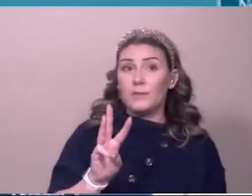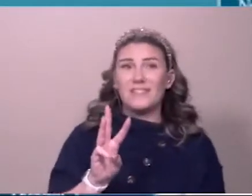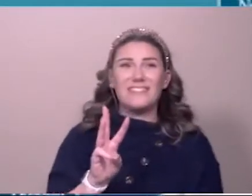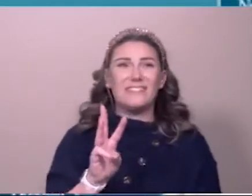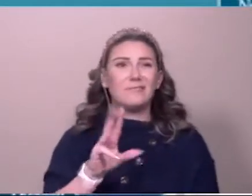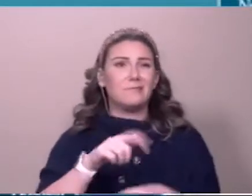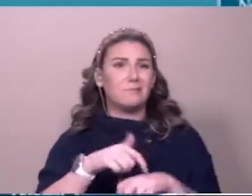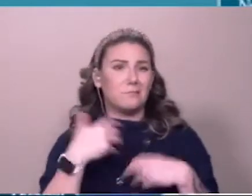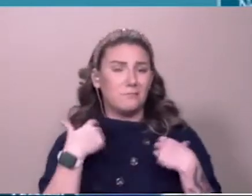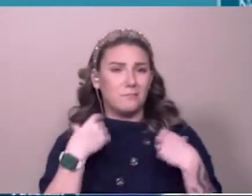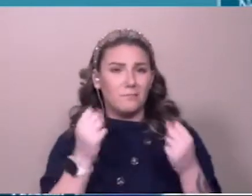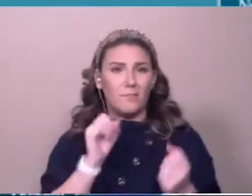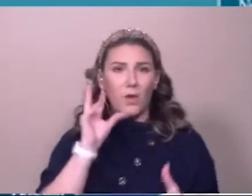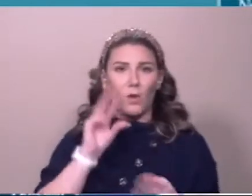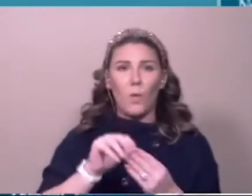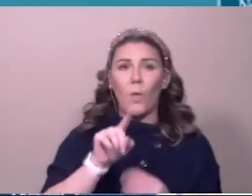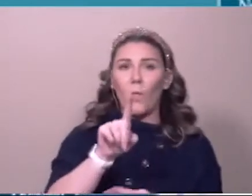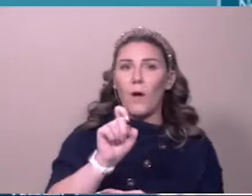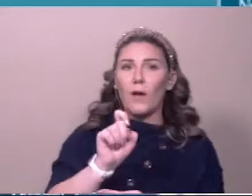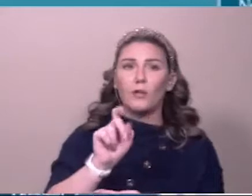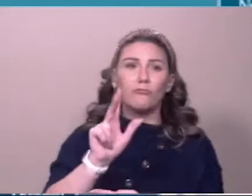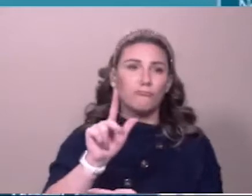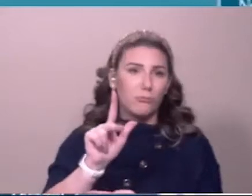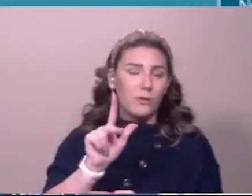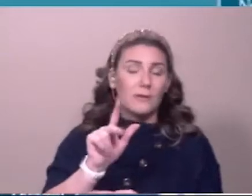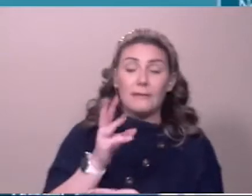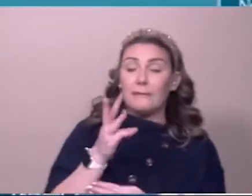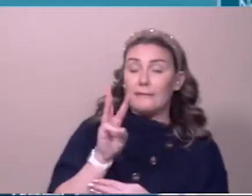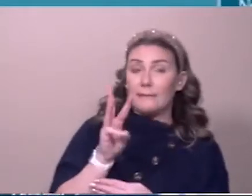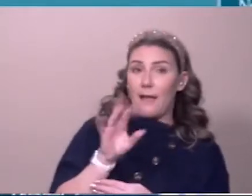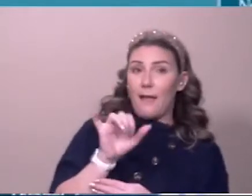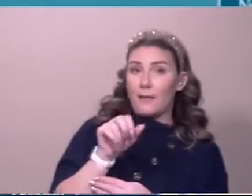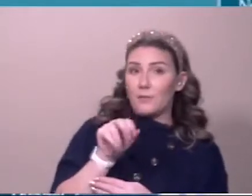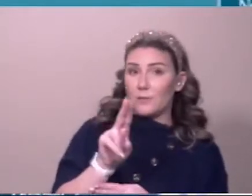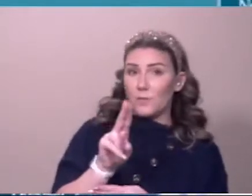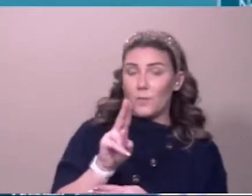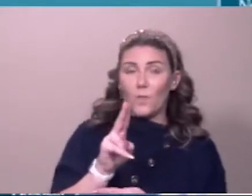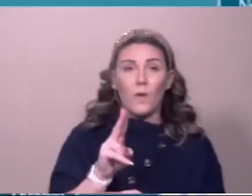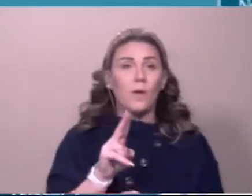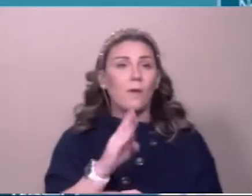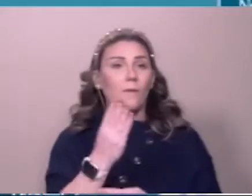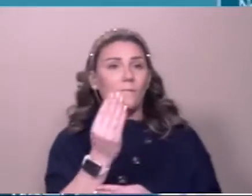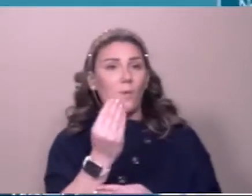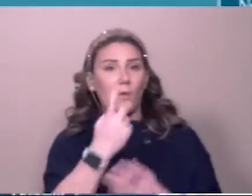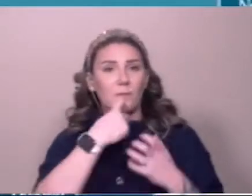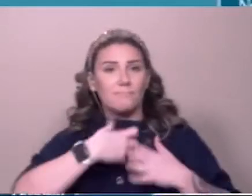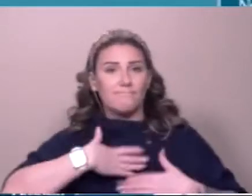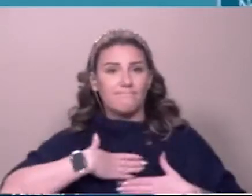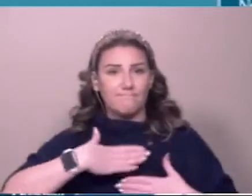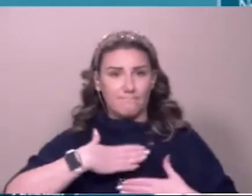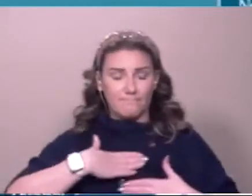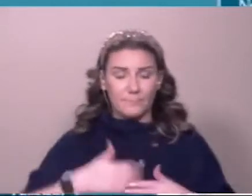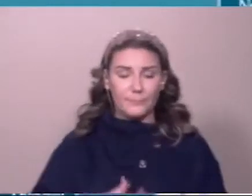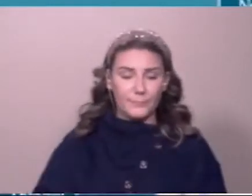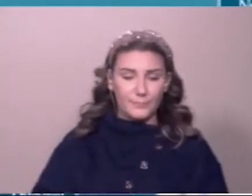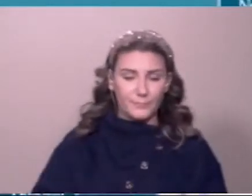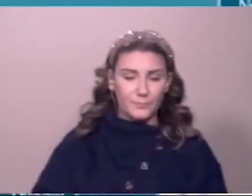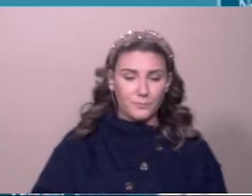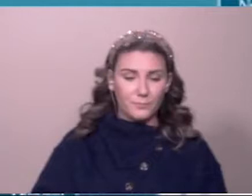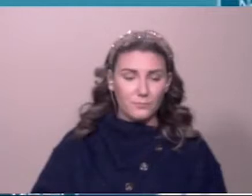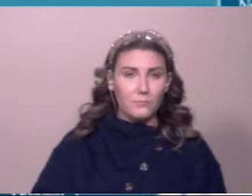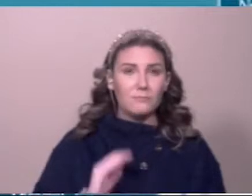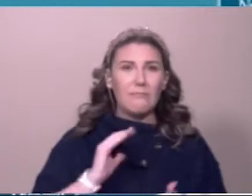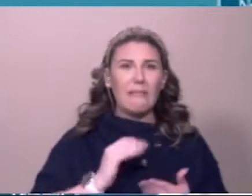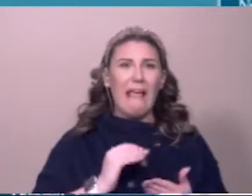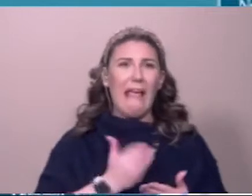a total of 123. 16 are in the ICU and 14 of those are on ventilators. Our peak was